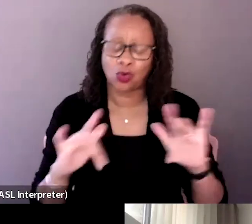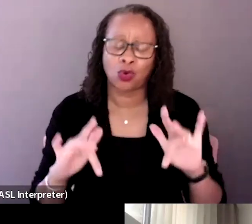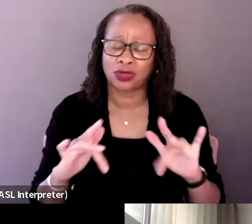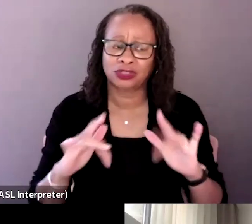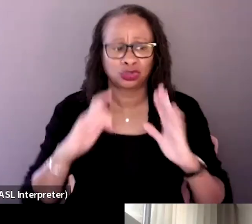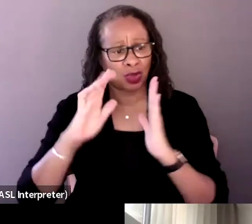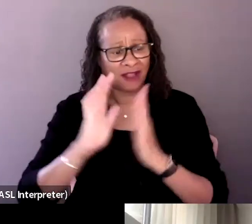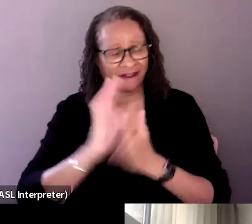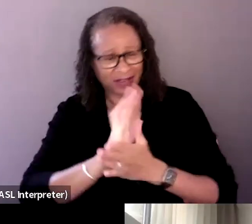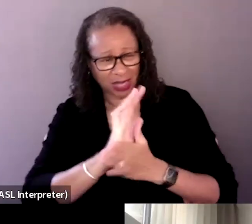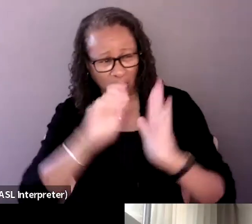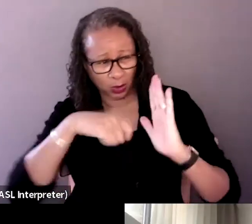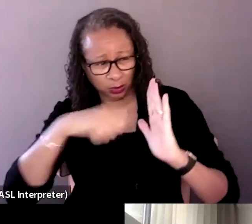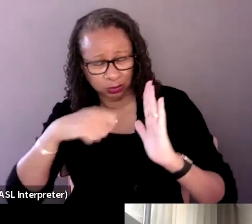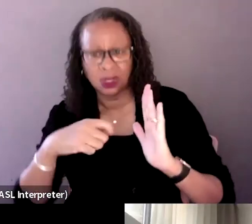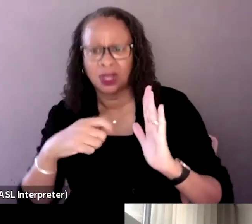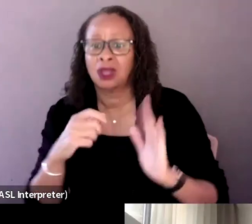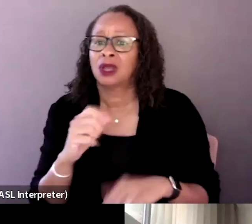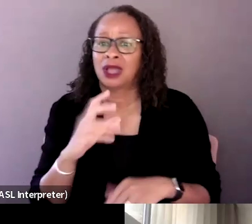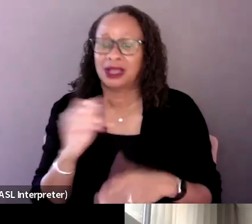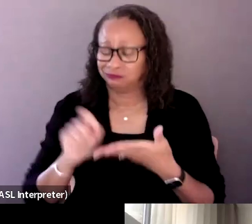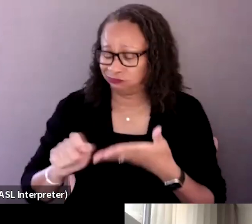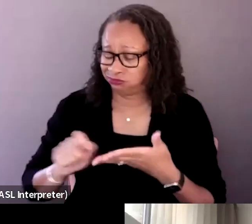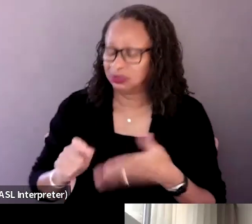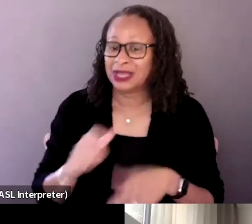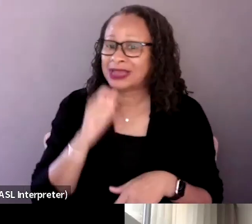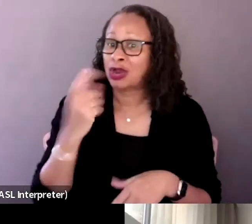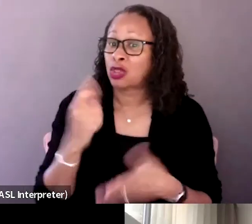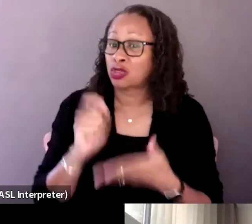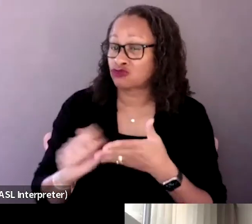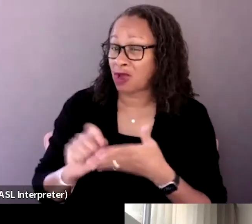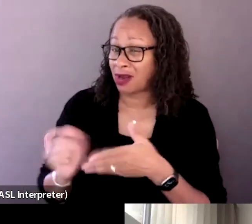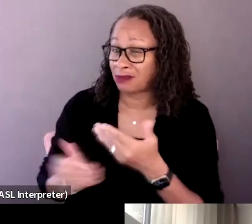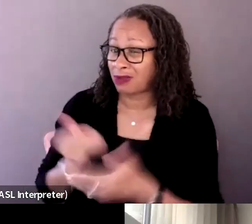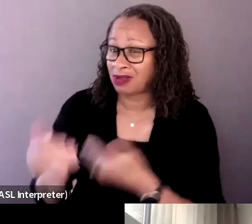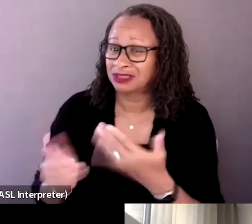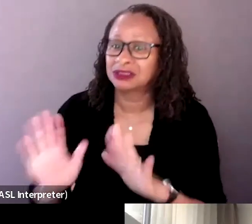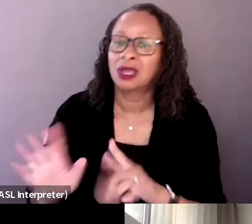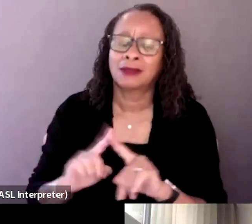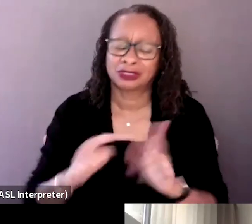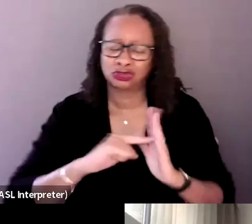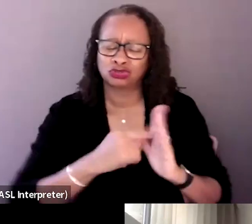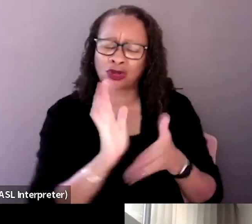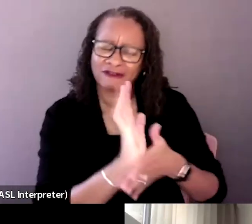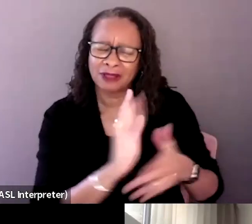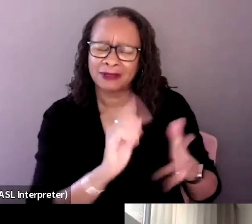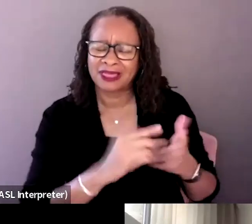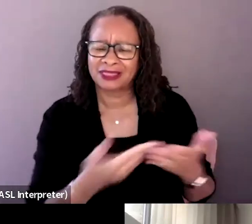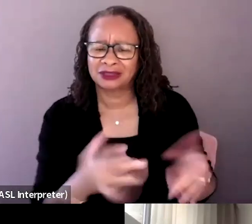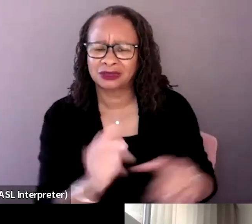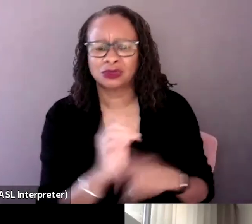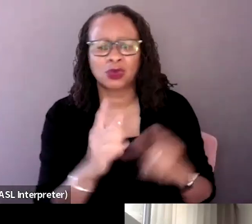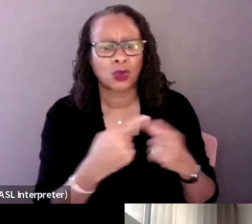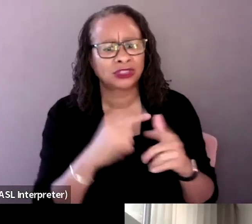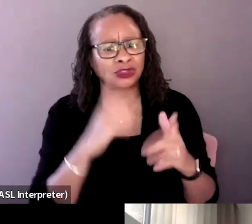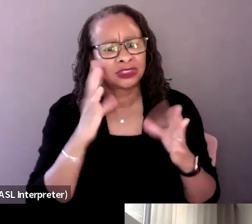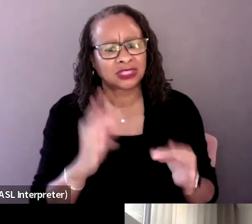capture yourself on video, not just a writing process, but to start filming things as well.